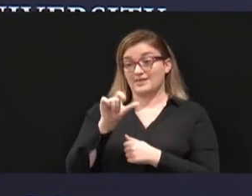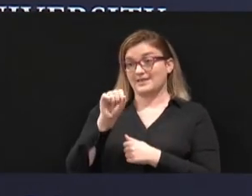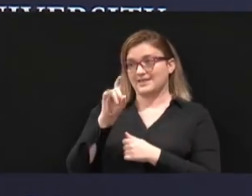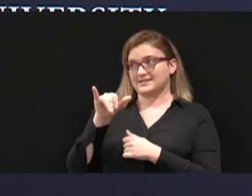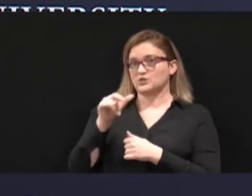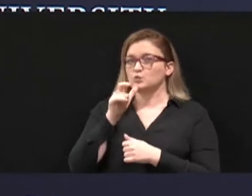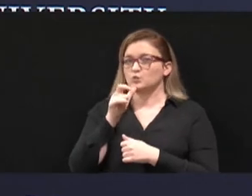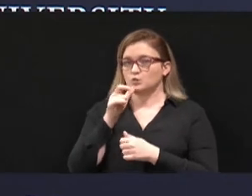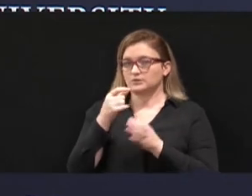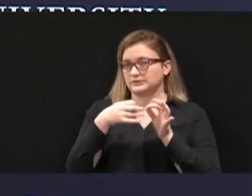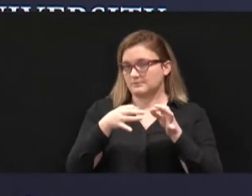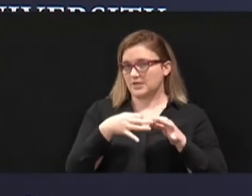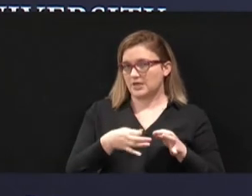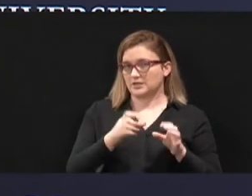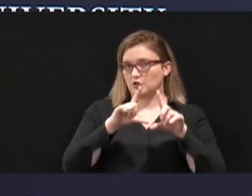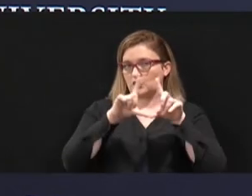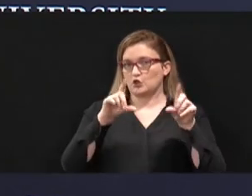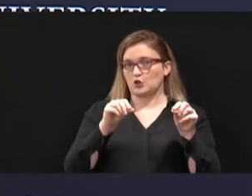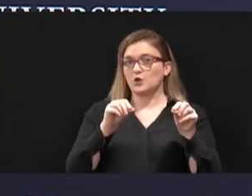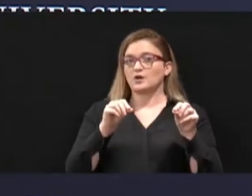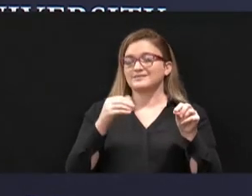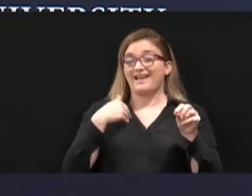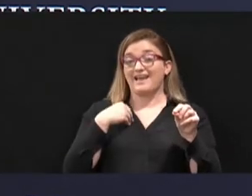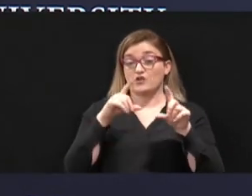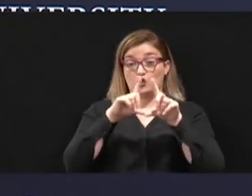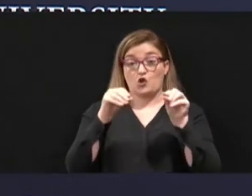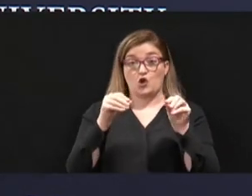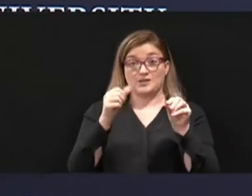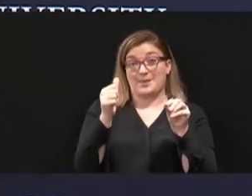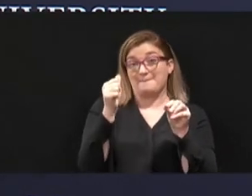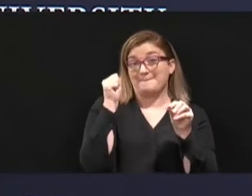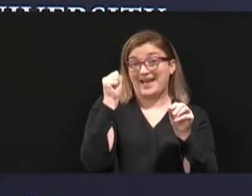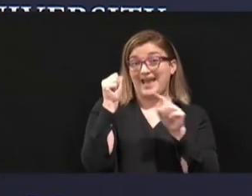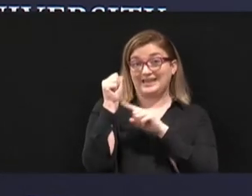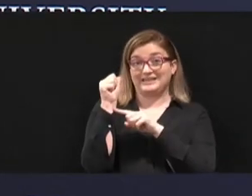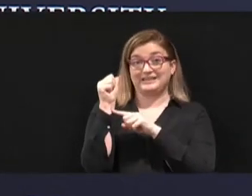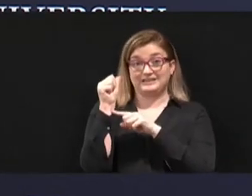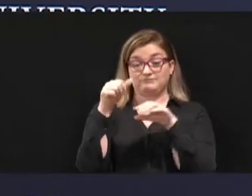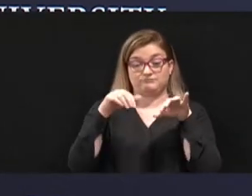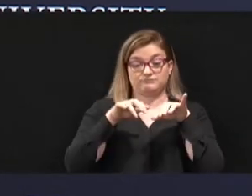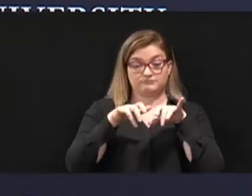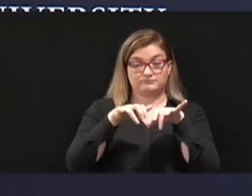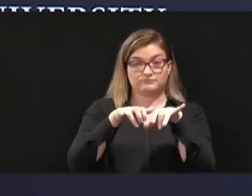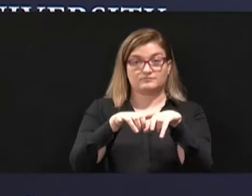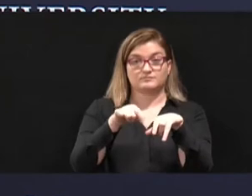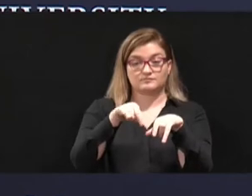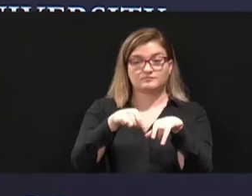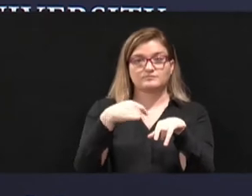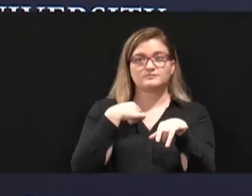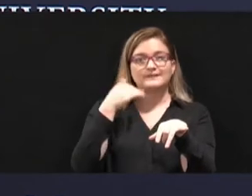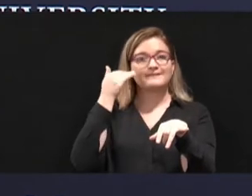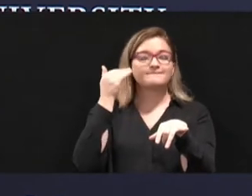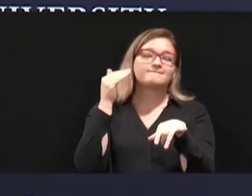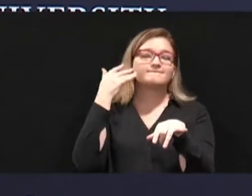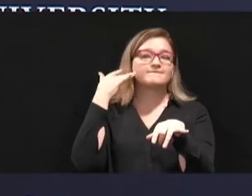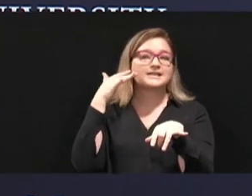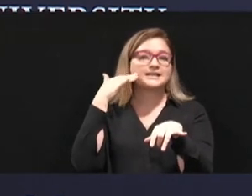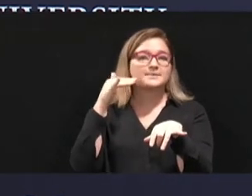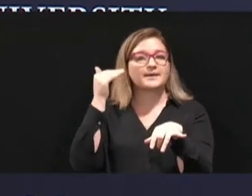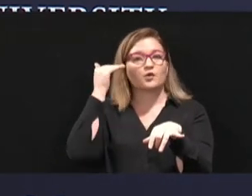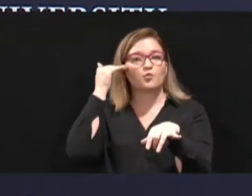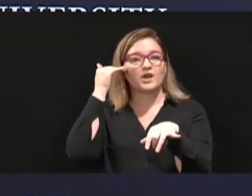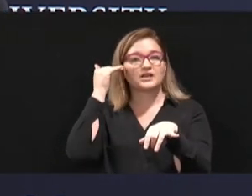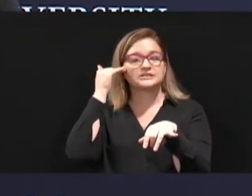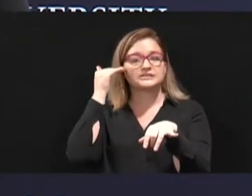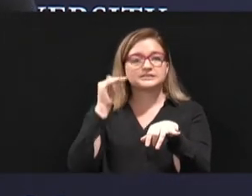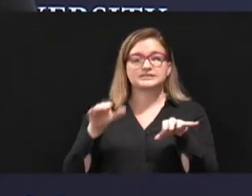cards, and created the cards, has some cards at the back that are phonemic awareness activities.